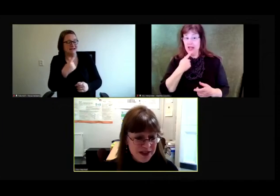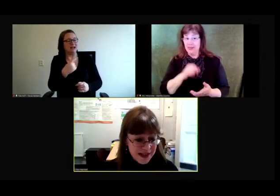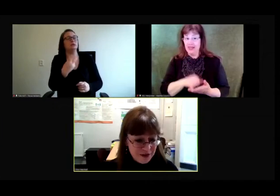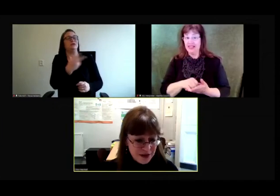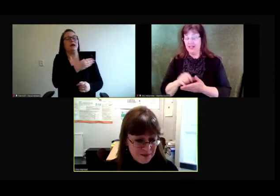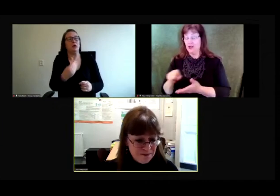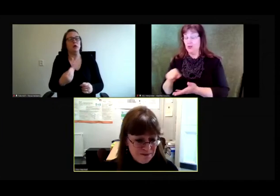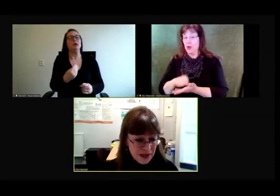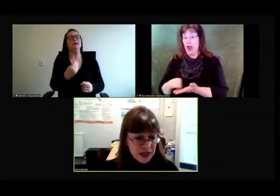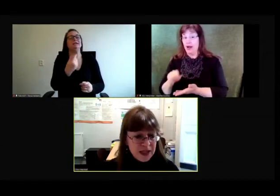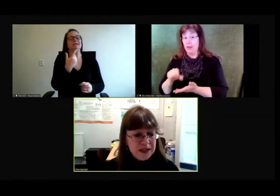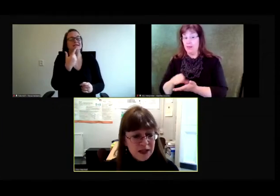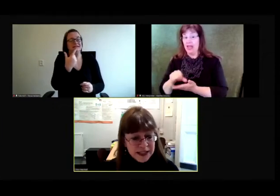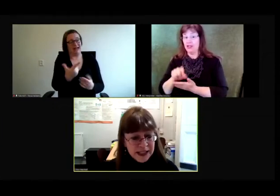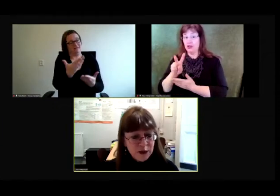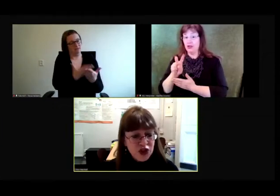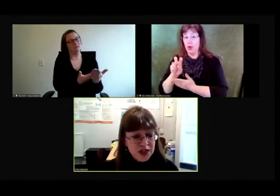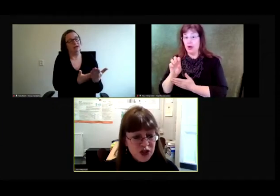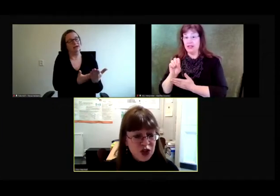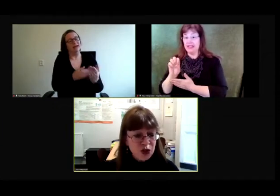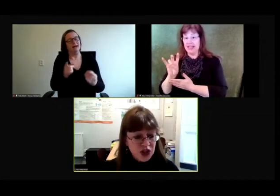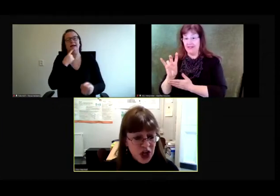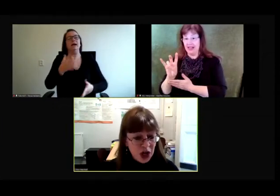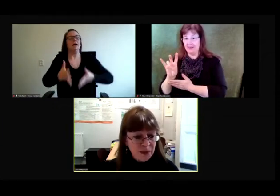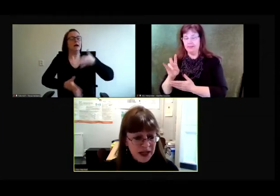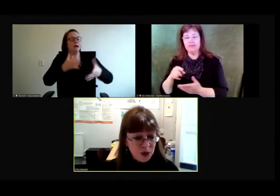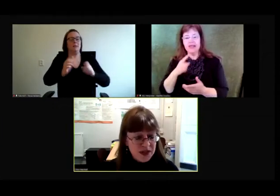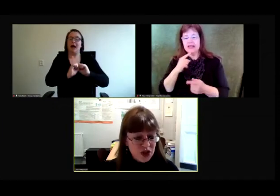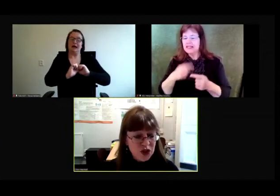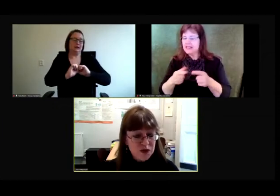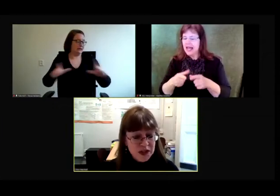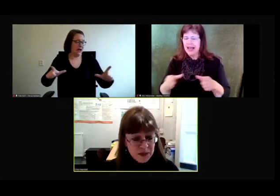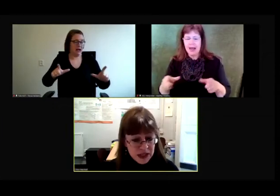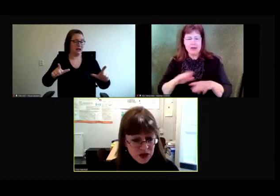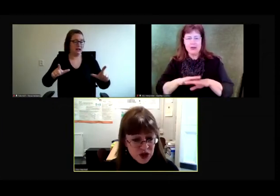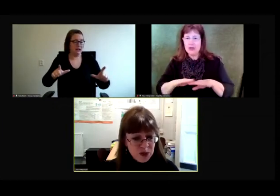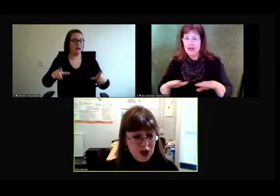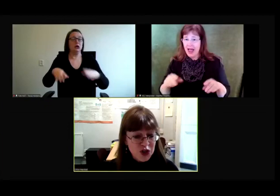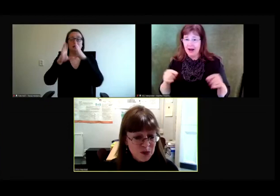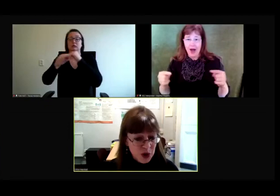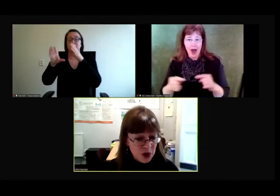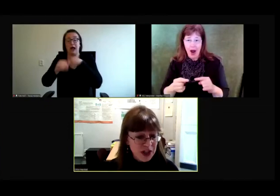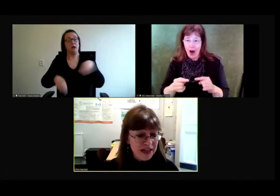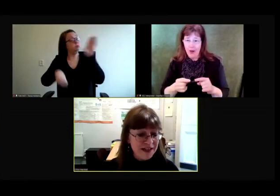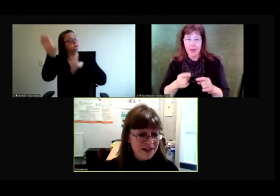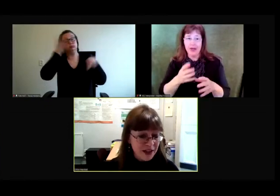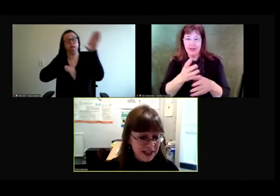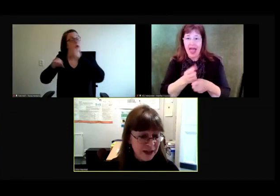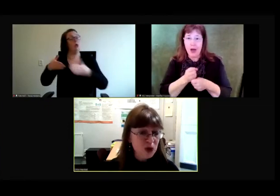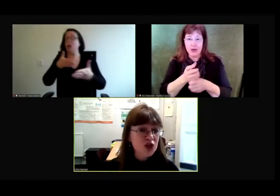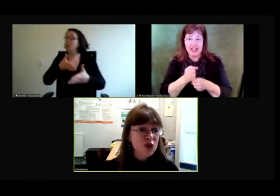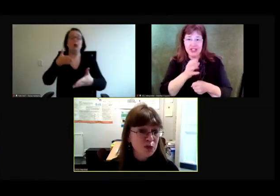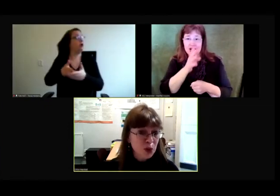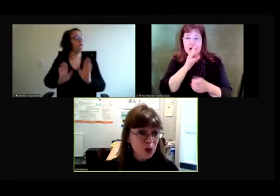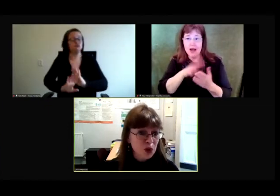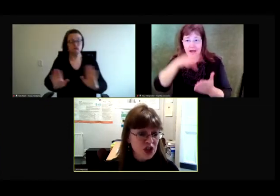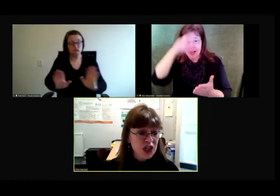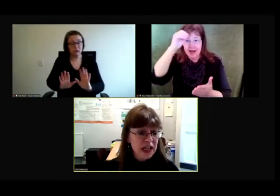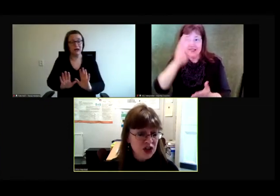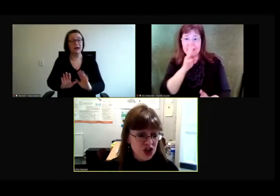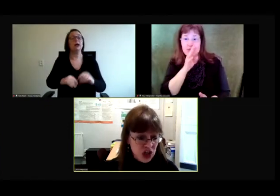page 207, sign languages do not harm the acquisition of speech, but a spoken and a sign